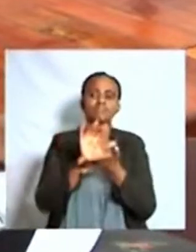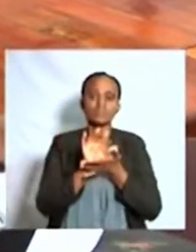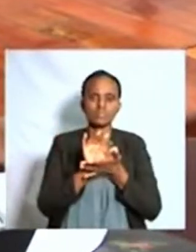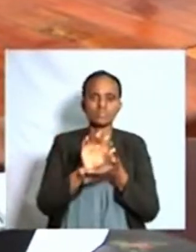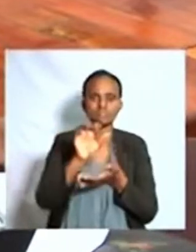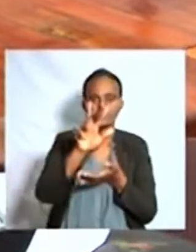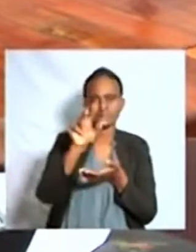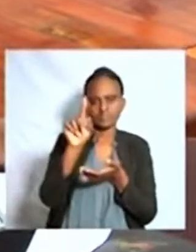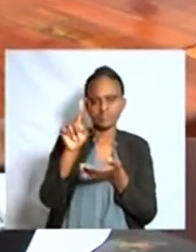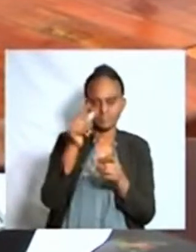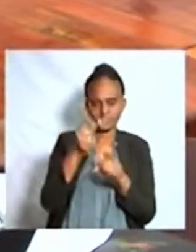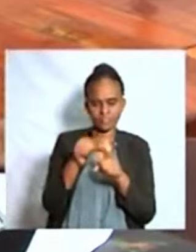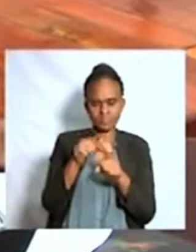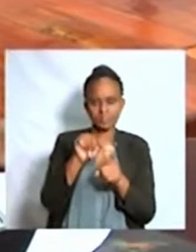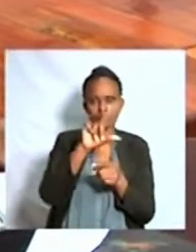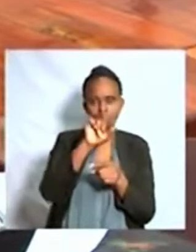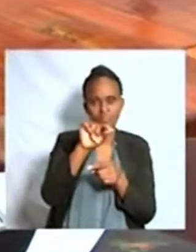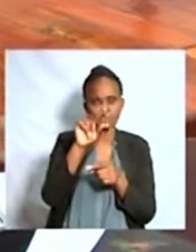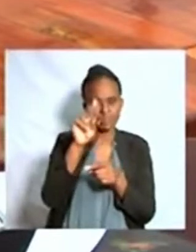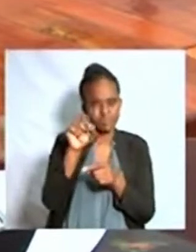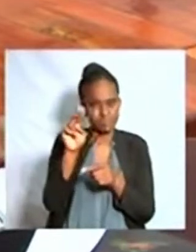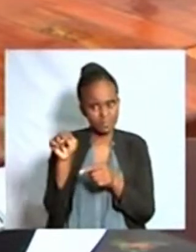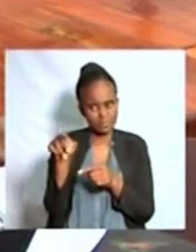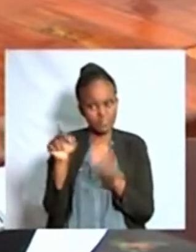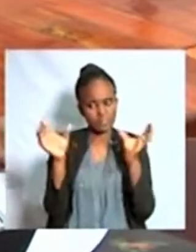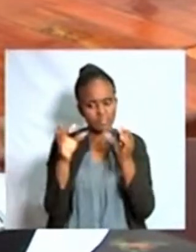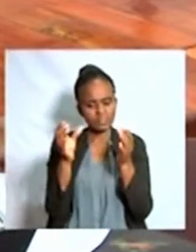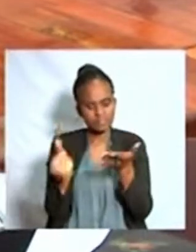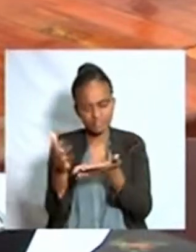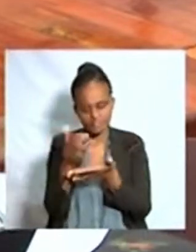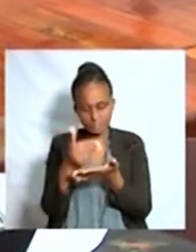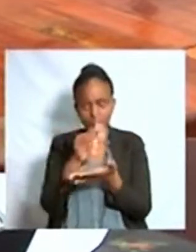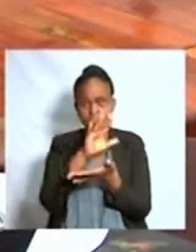December 2022, the council collected a total of